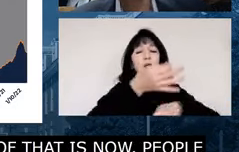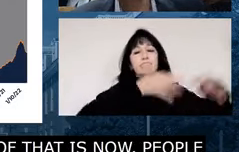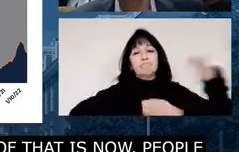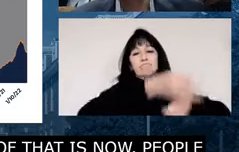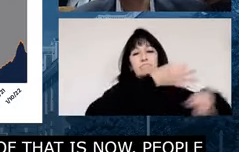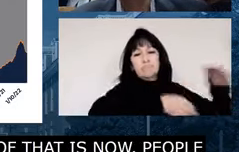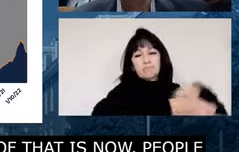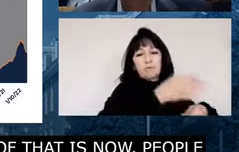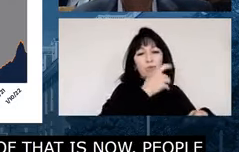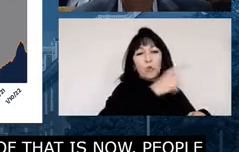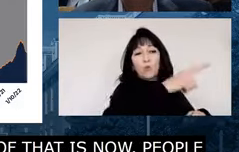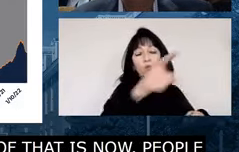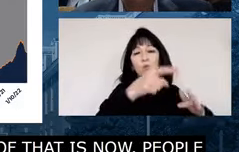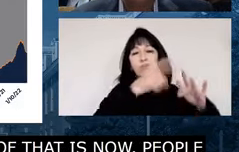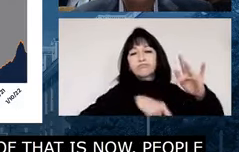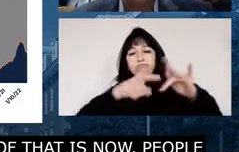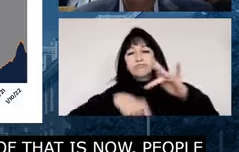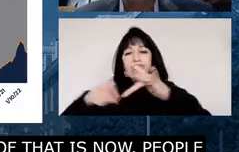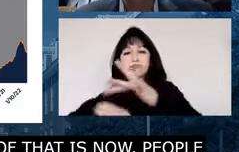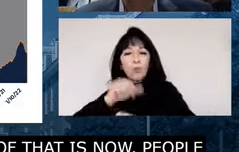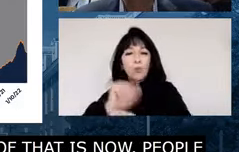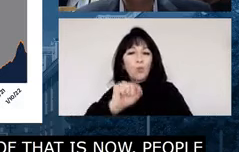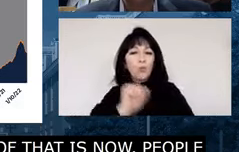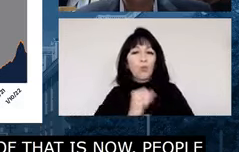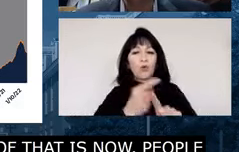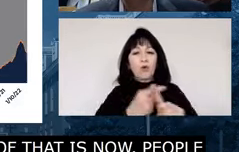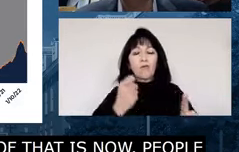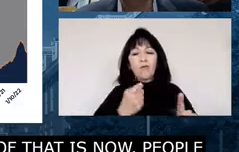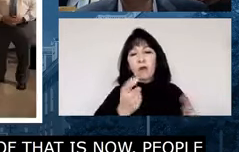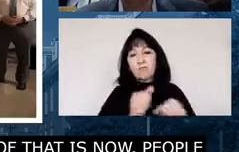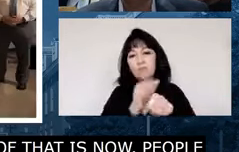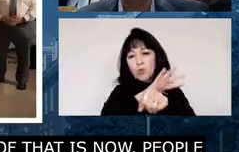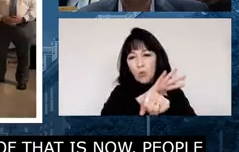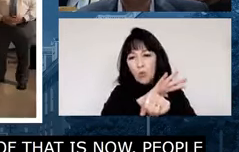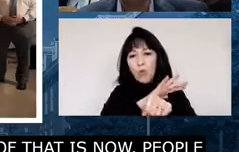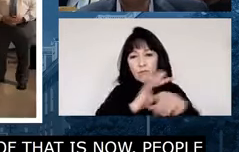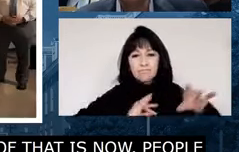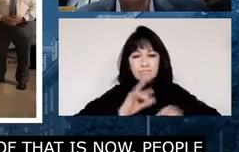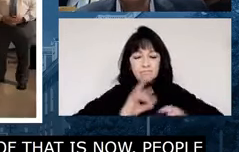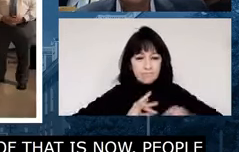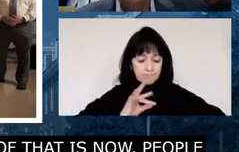over the last year and a half is now able to get attended to. Next slide, please.